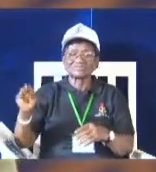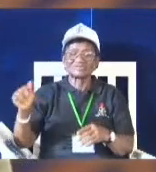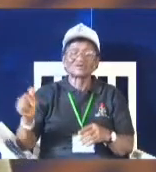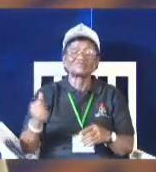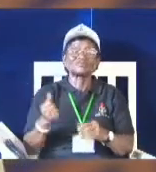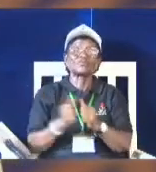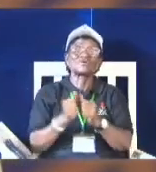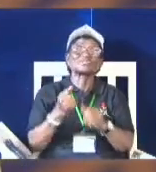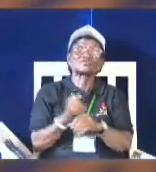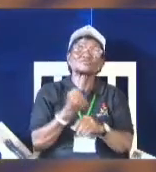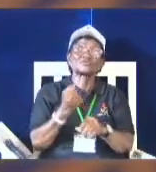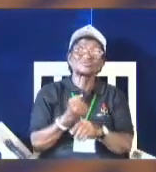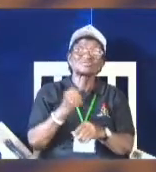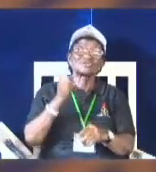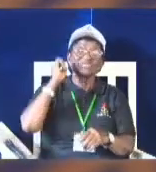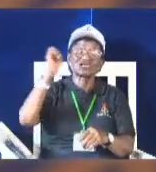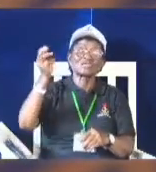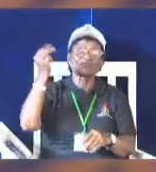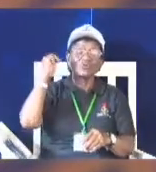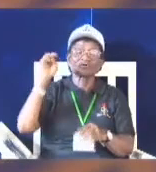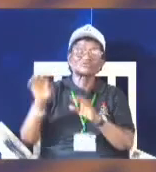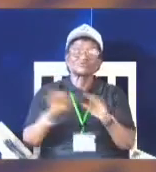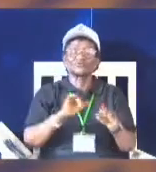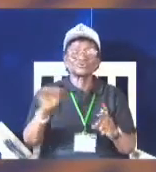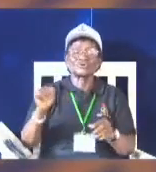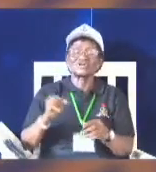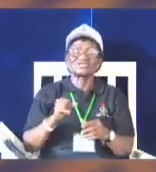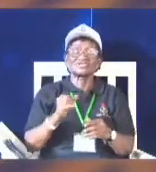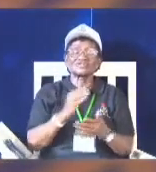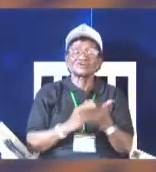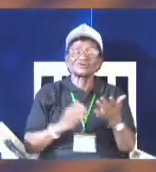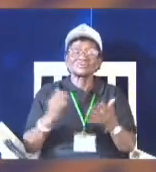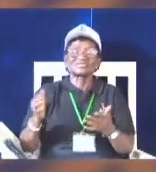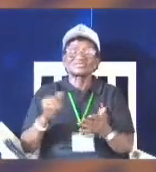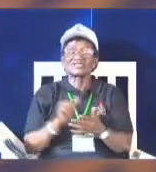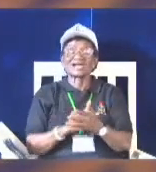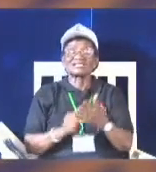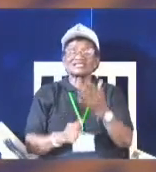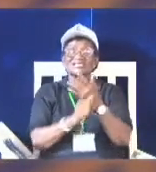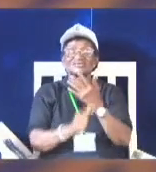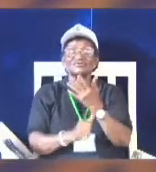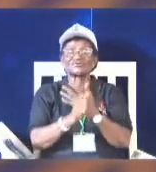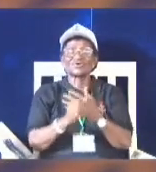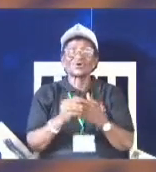He was doing something that was destroying him.